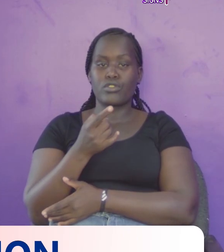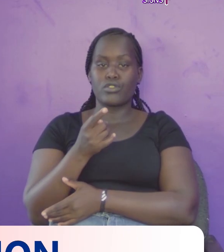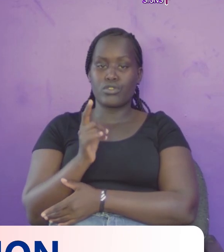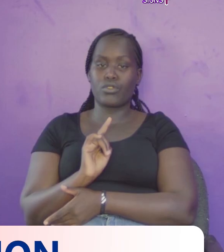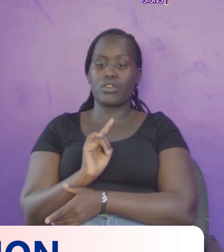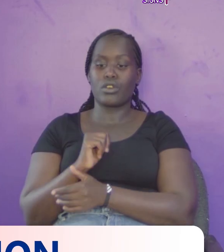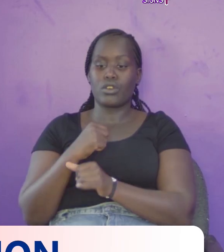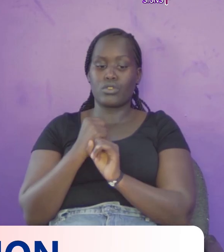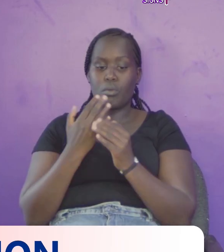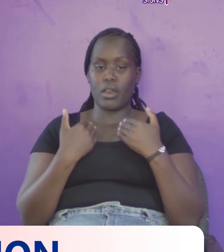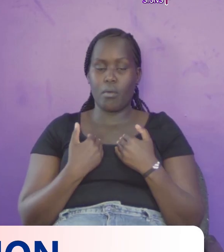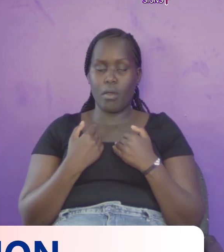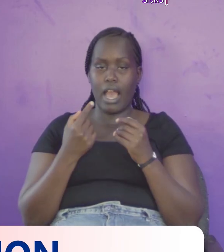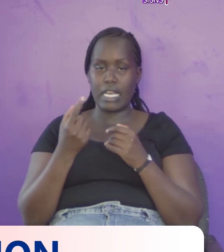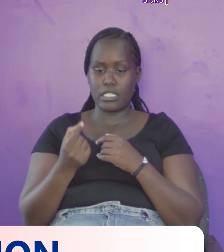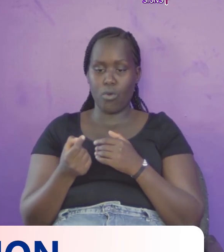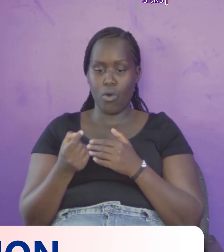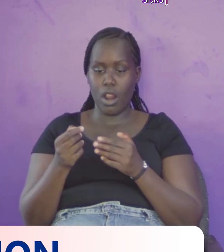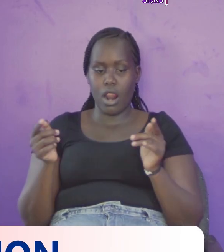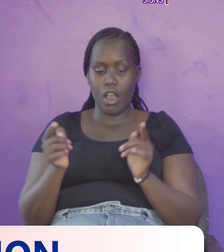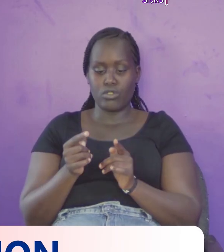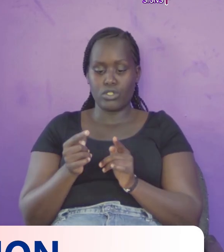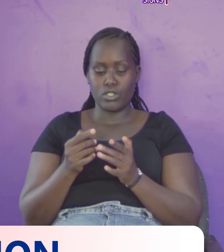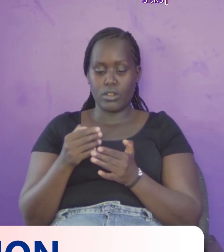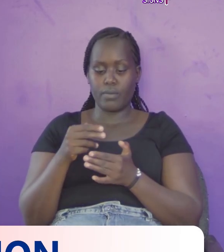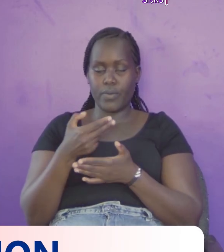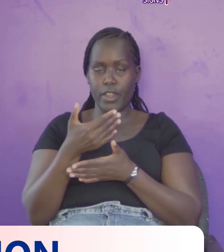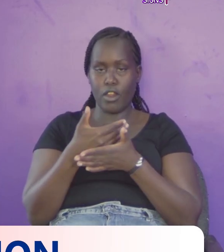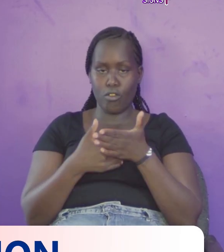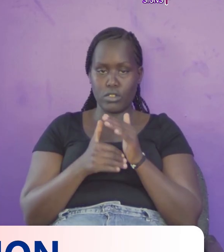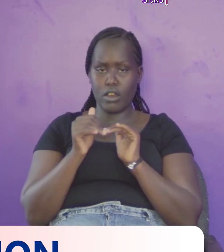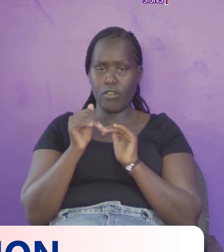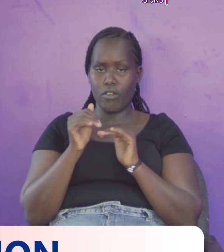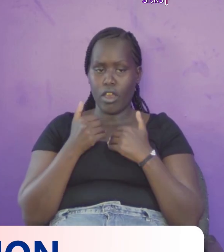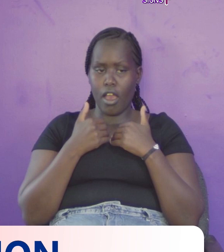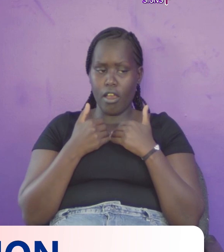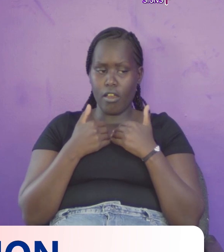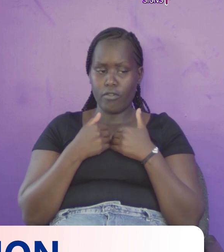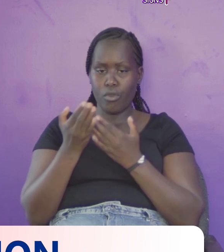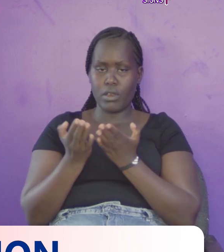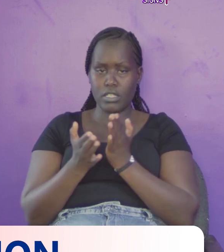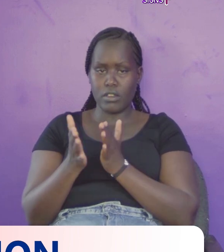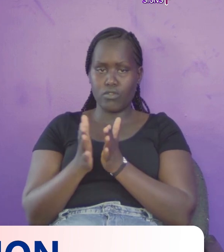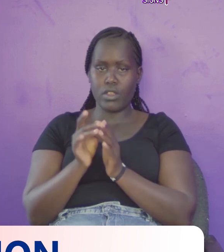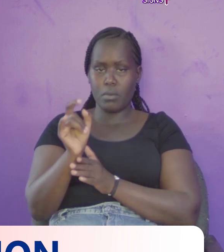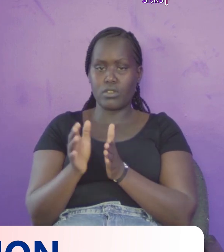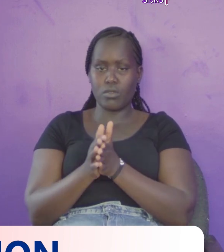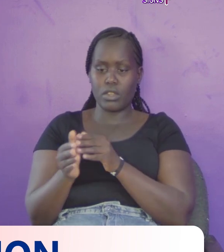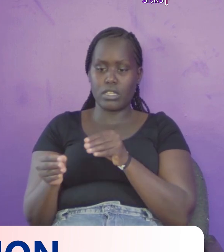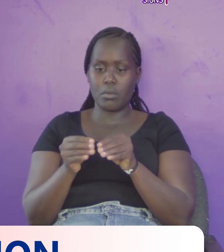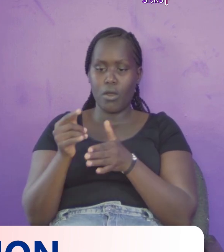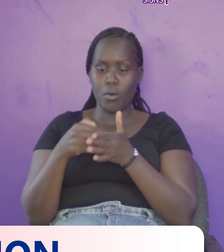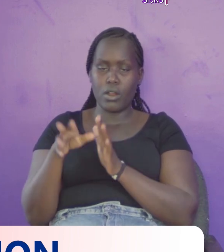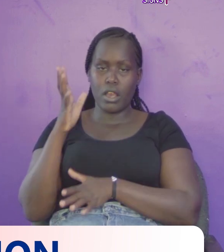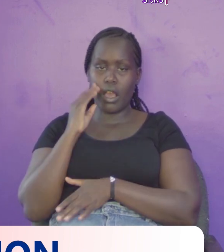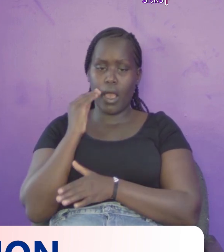a small note there. Have you ever been served by a person with disabilities? What was your experience? Has a person who is